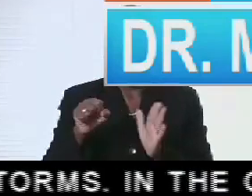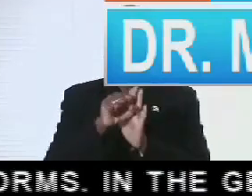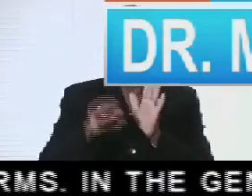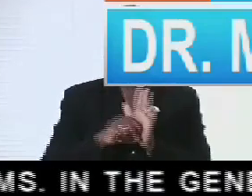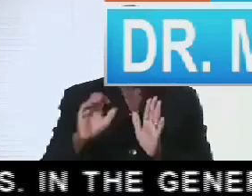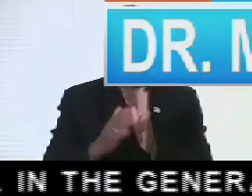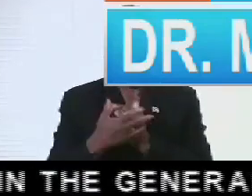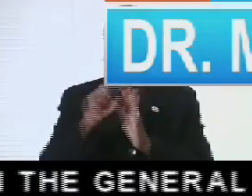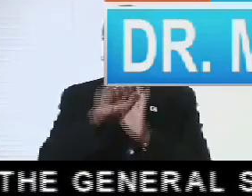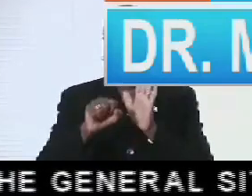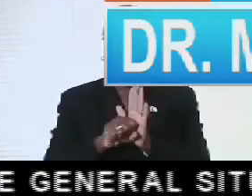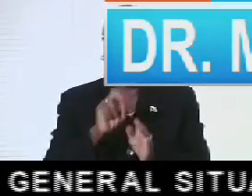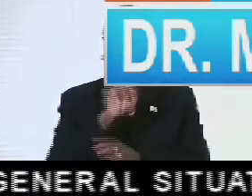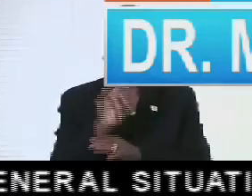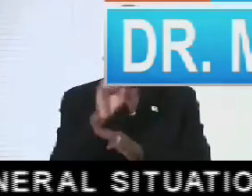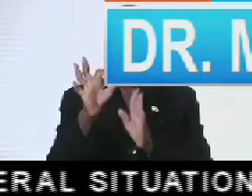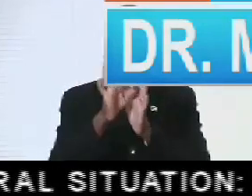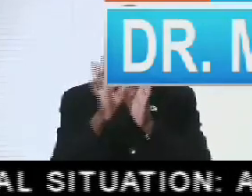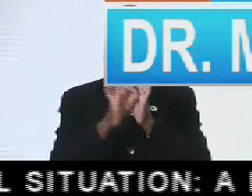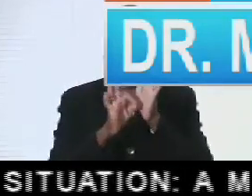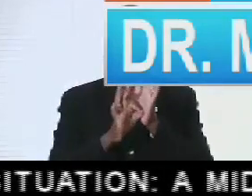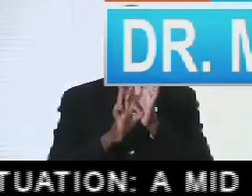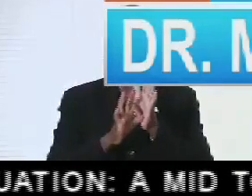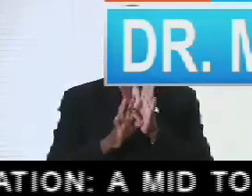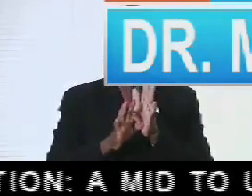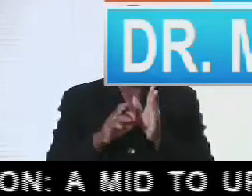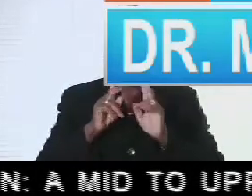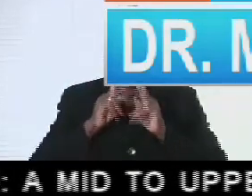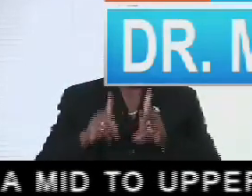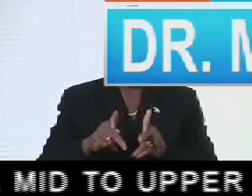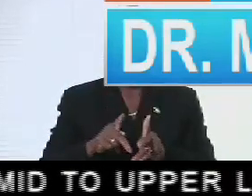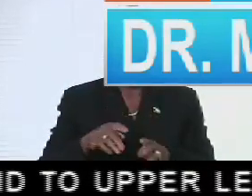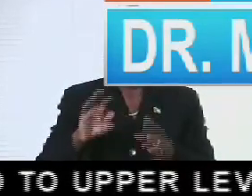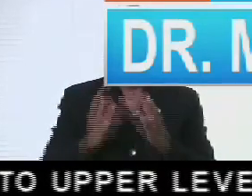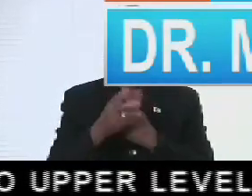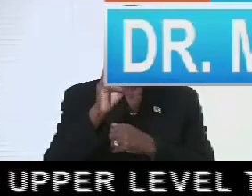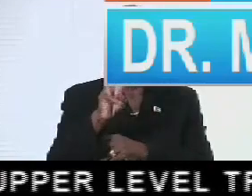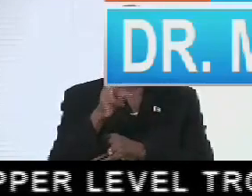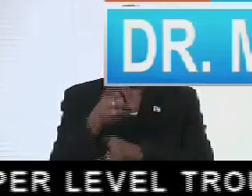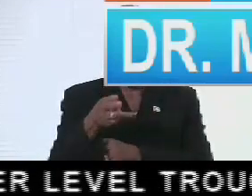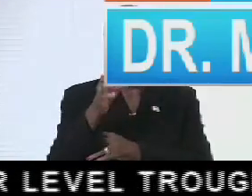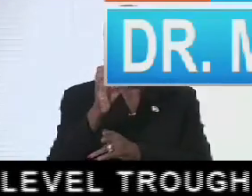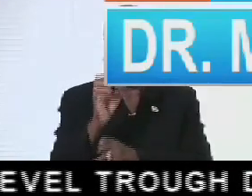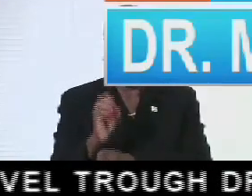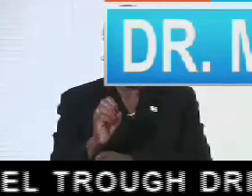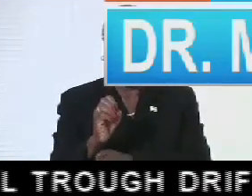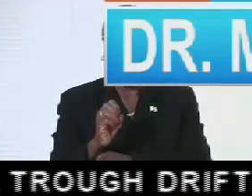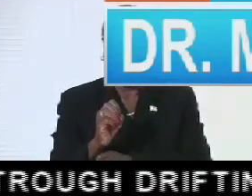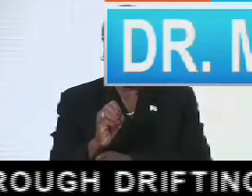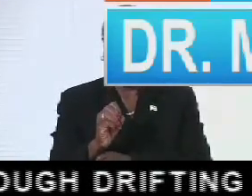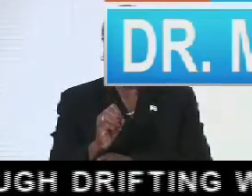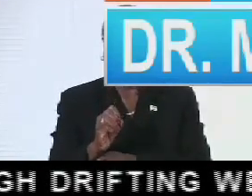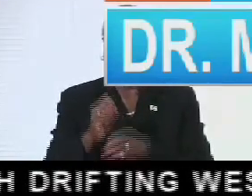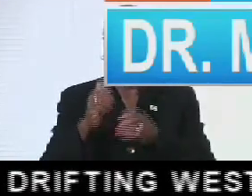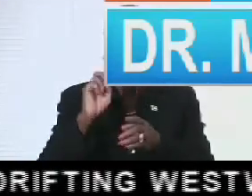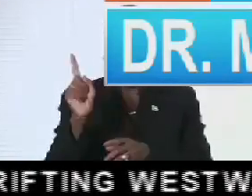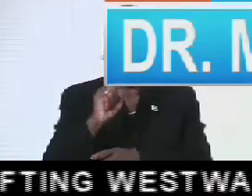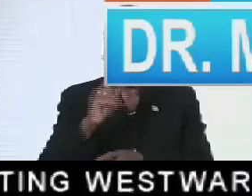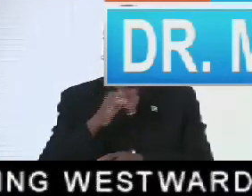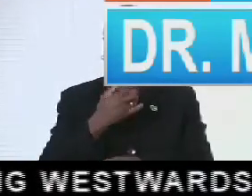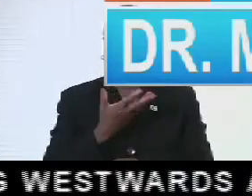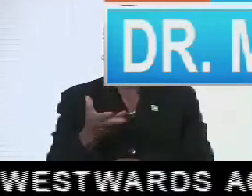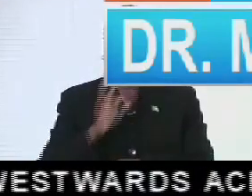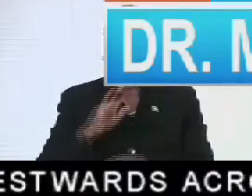will end her daily services in that capacity. A statement from the Prime Minister's office pointed out that Dr. Dahl-Regis was appointed back